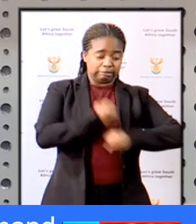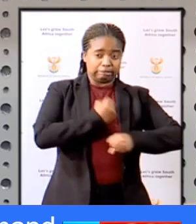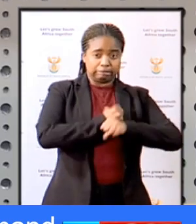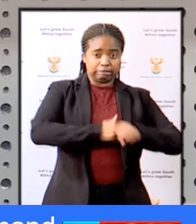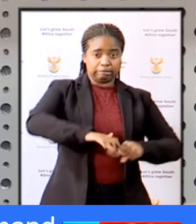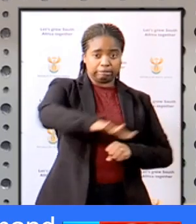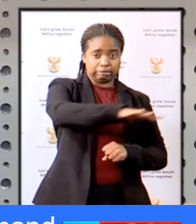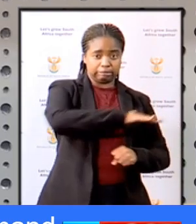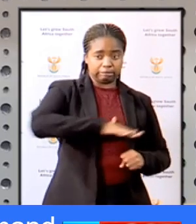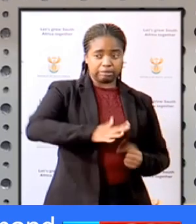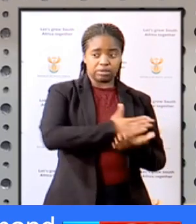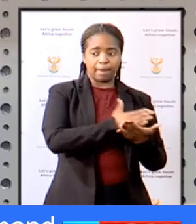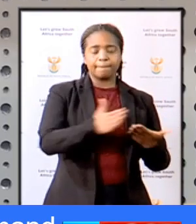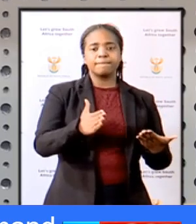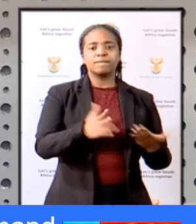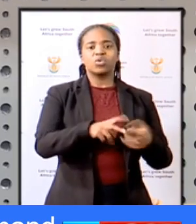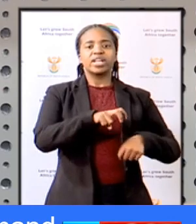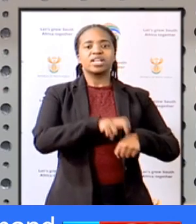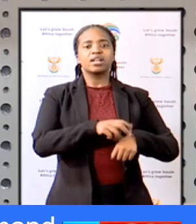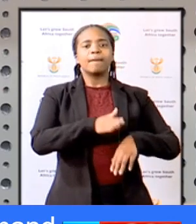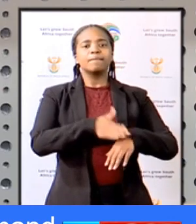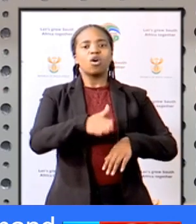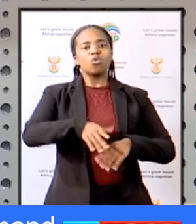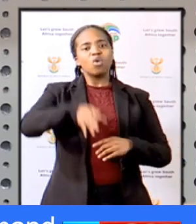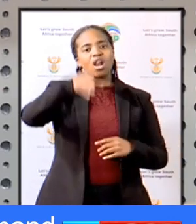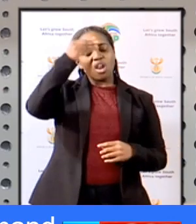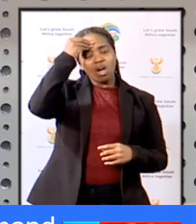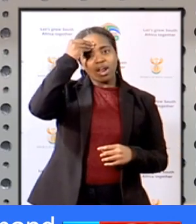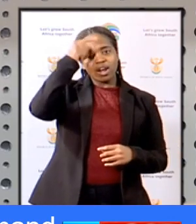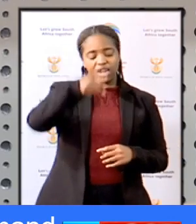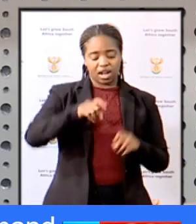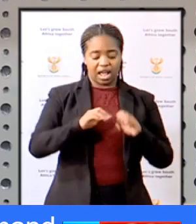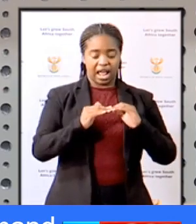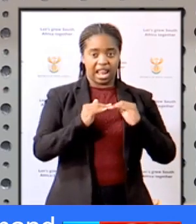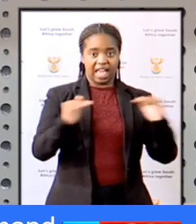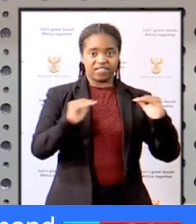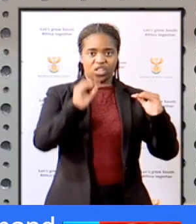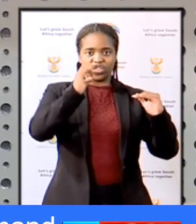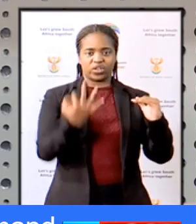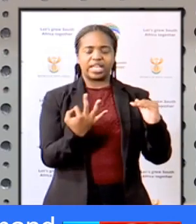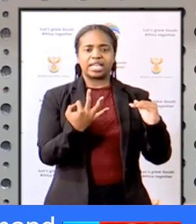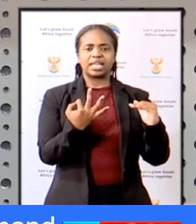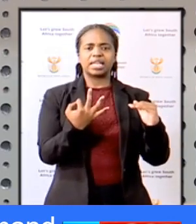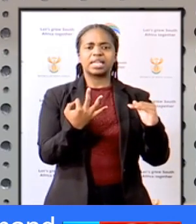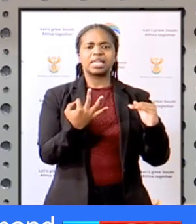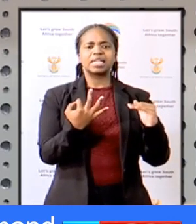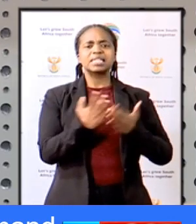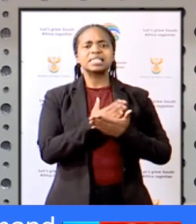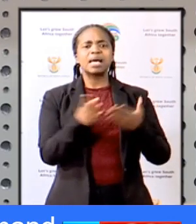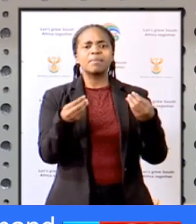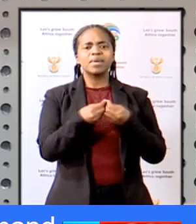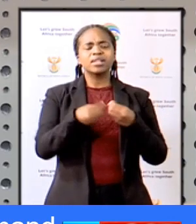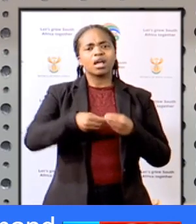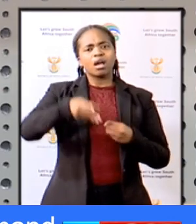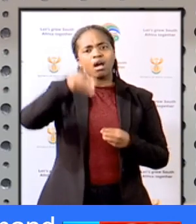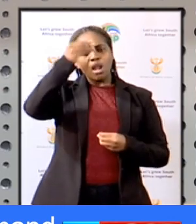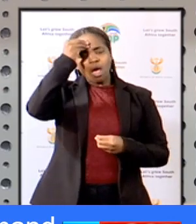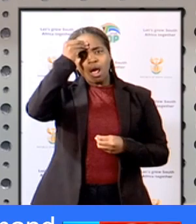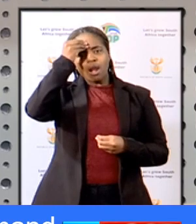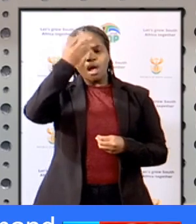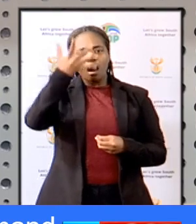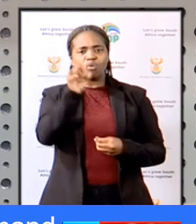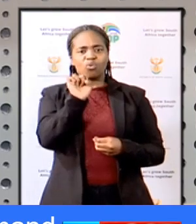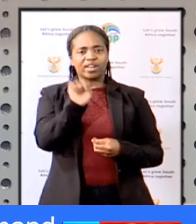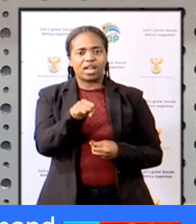sector. There are some sectors where we need to just learn from level 3 and see what are the learnings that can be taken to the